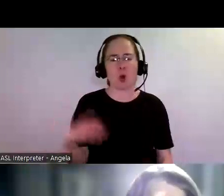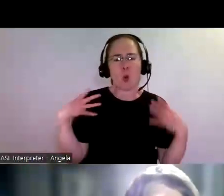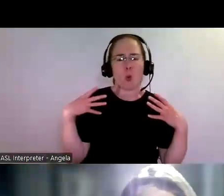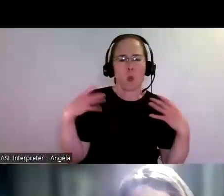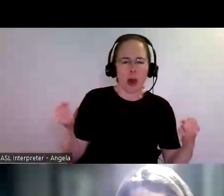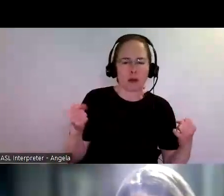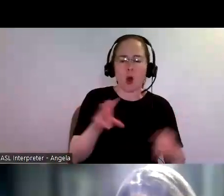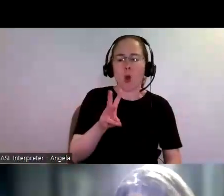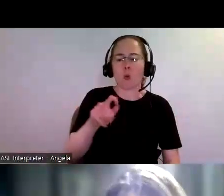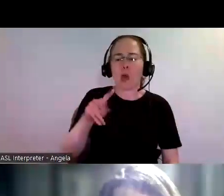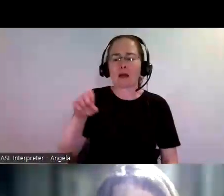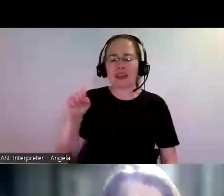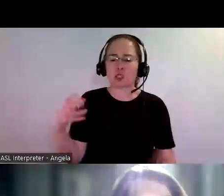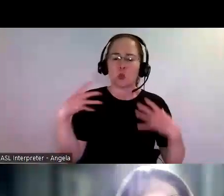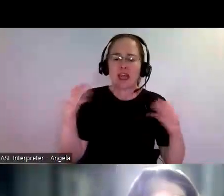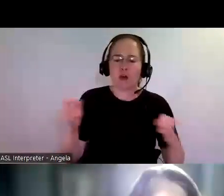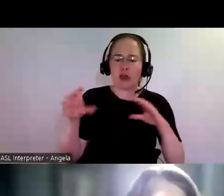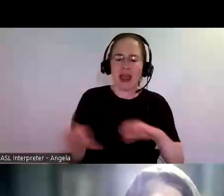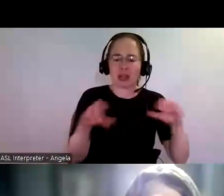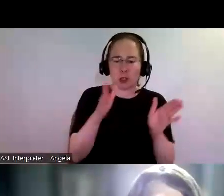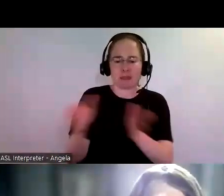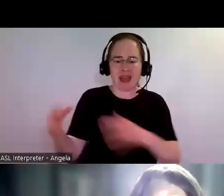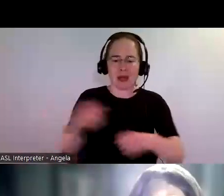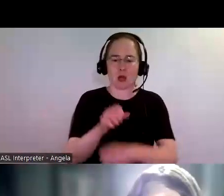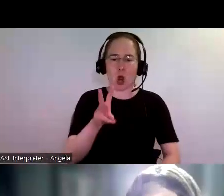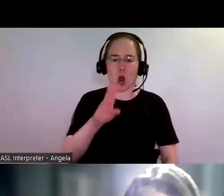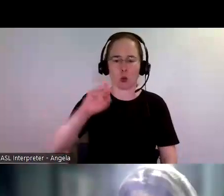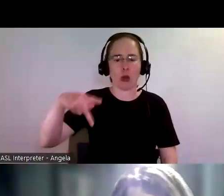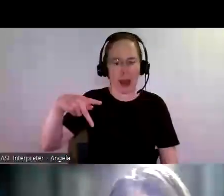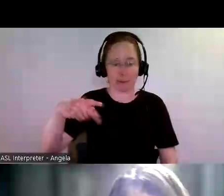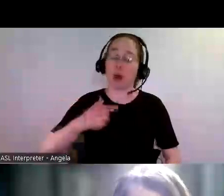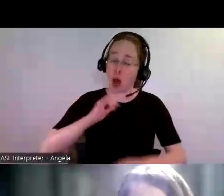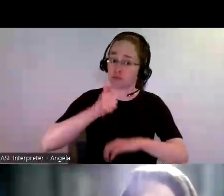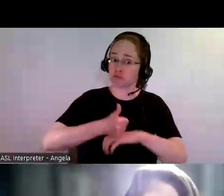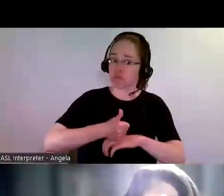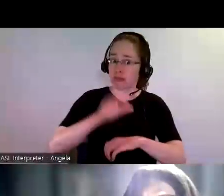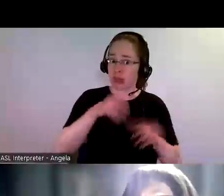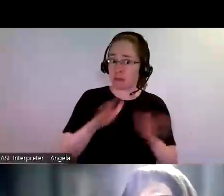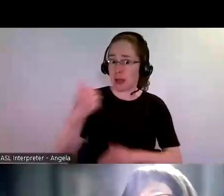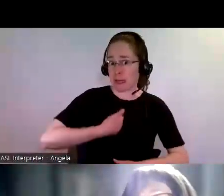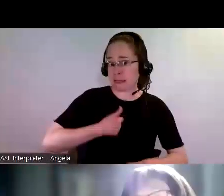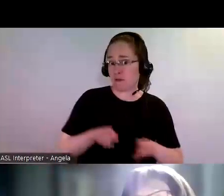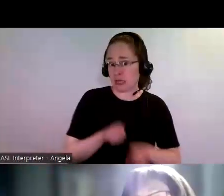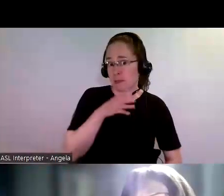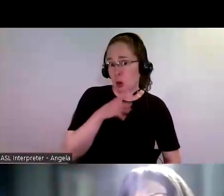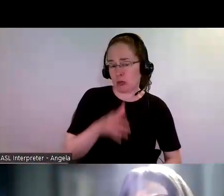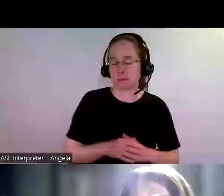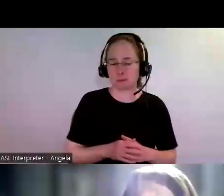Recovery Action Plan, which I myself did as a parent, and then I've later